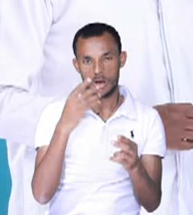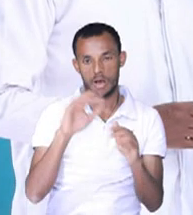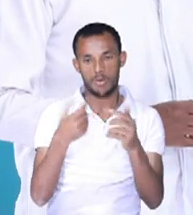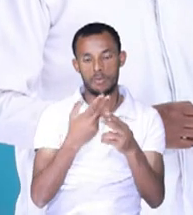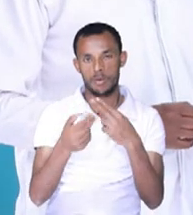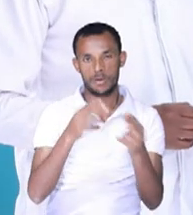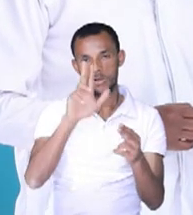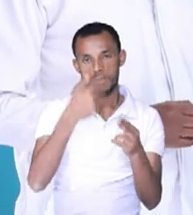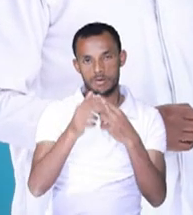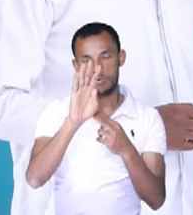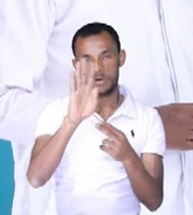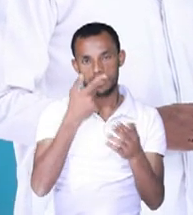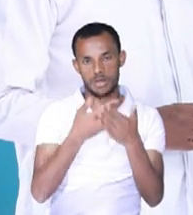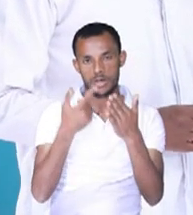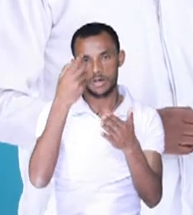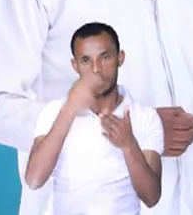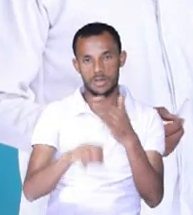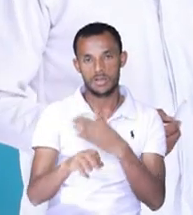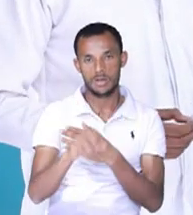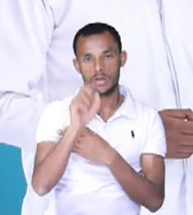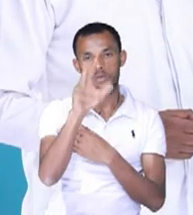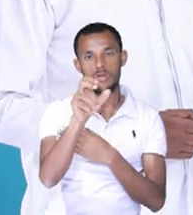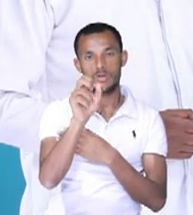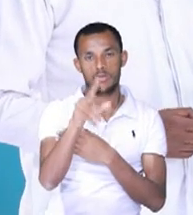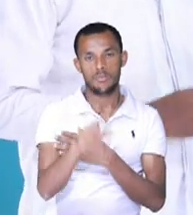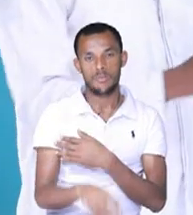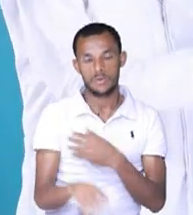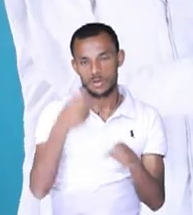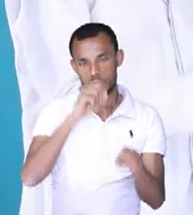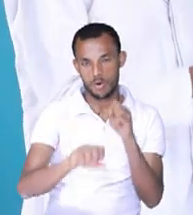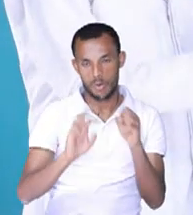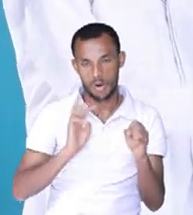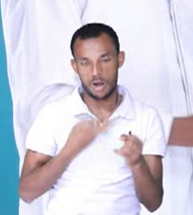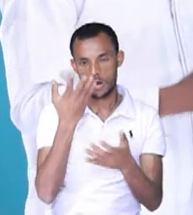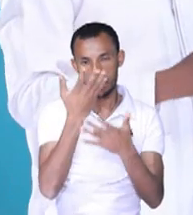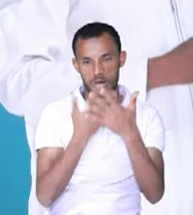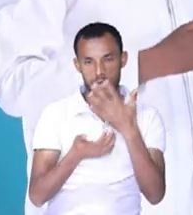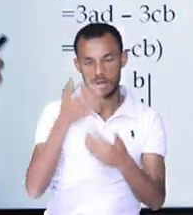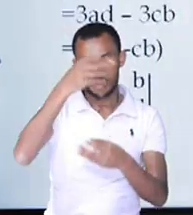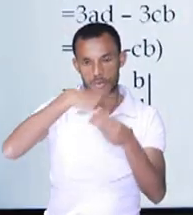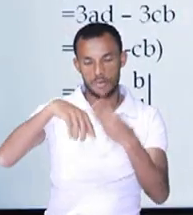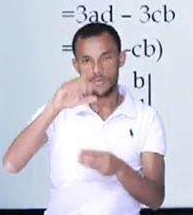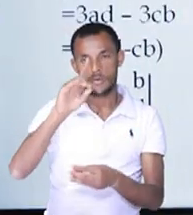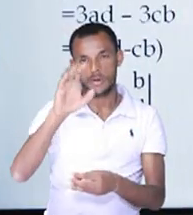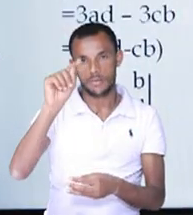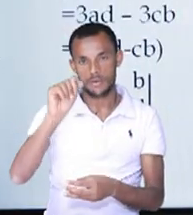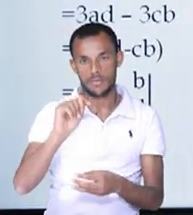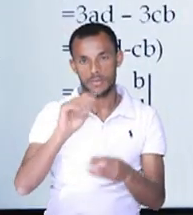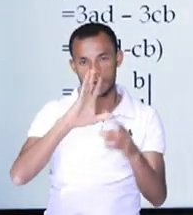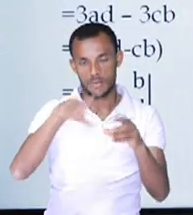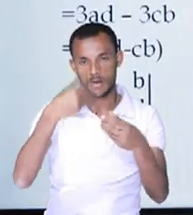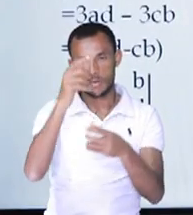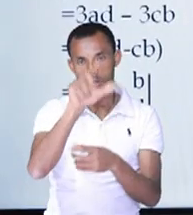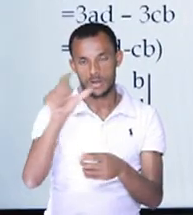multiply it, 3 by 4. The result will be equal to have 12. So we can discuss about the determinant of a given